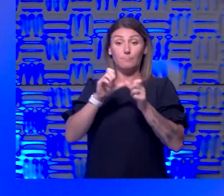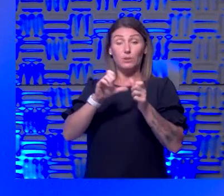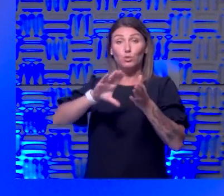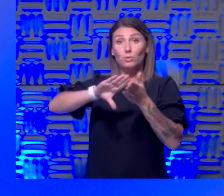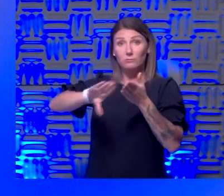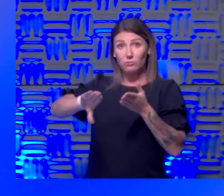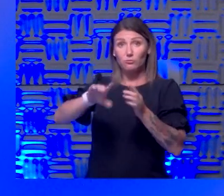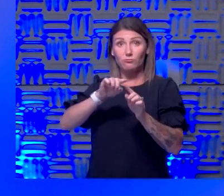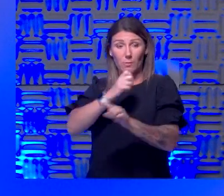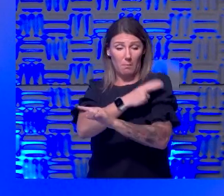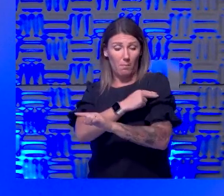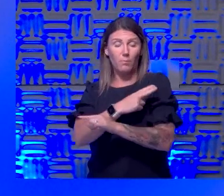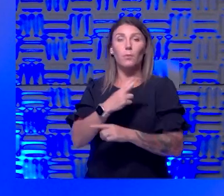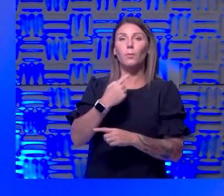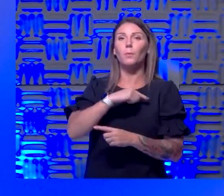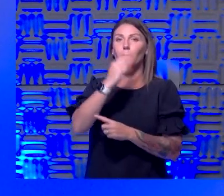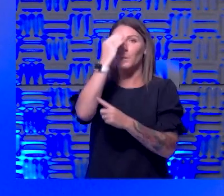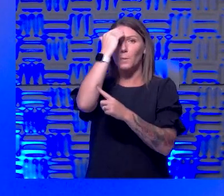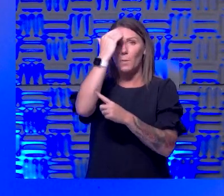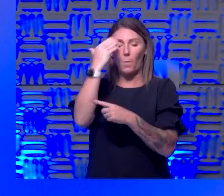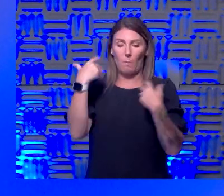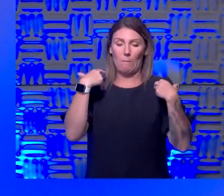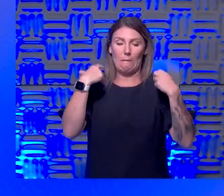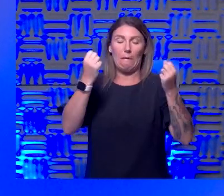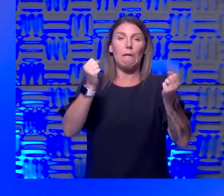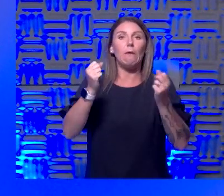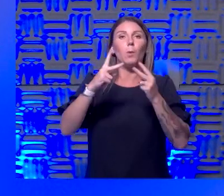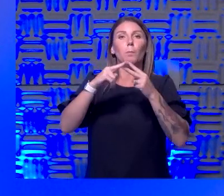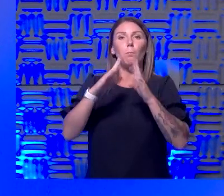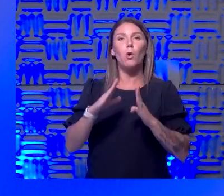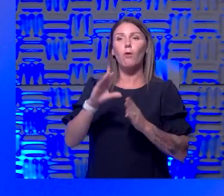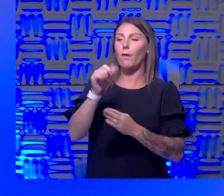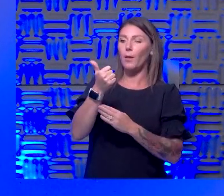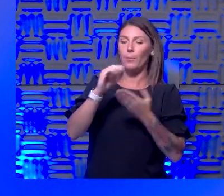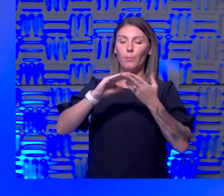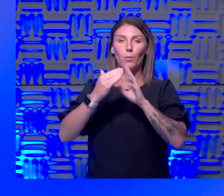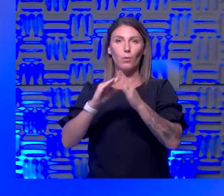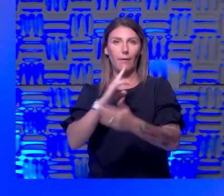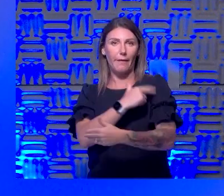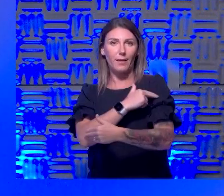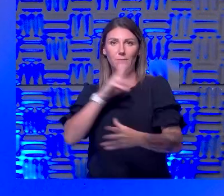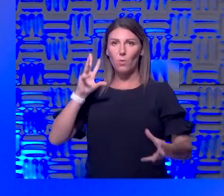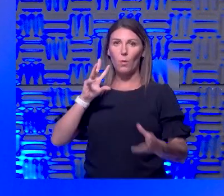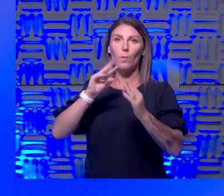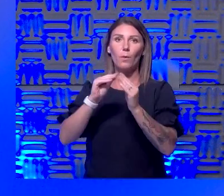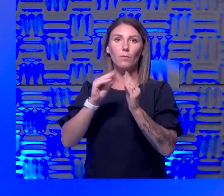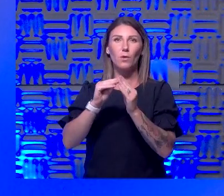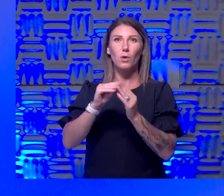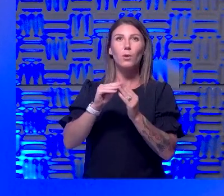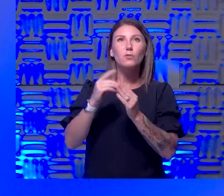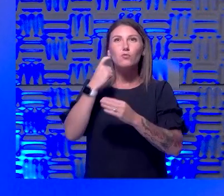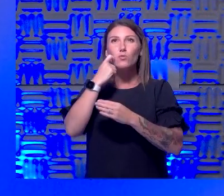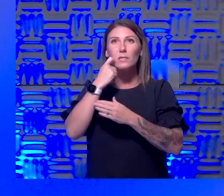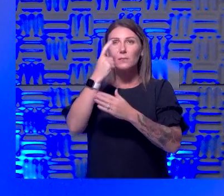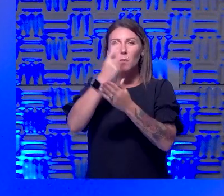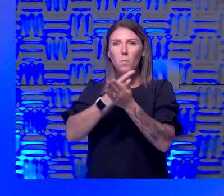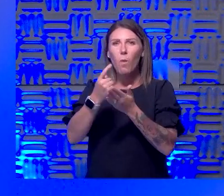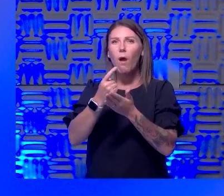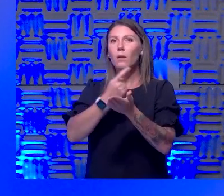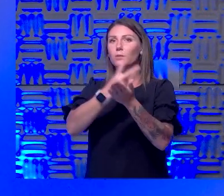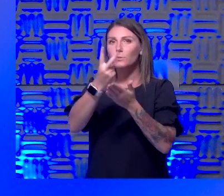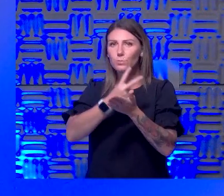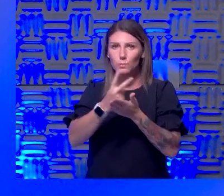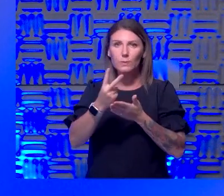thing. We know that our health partners and our other community hospitals, overall, the past 1 to 2 weeks have seen an increase